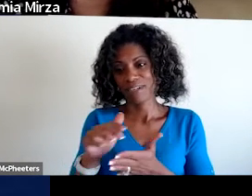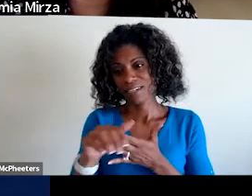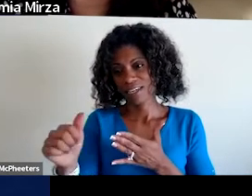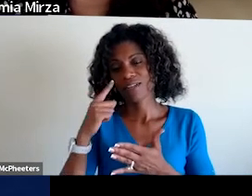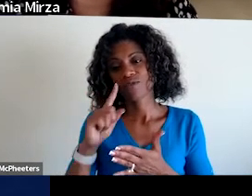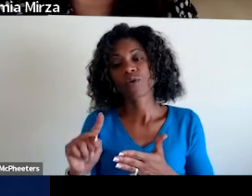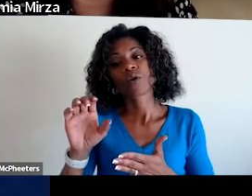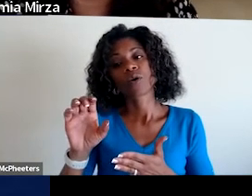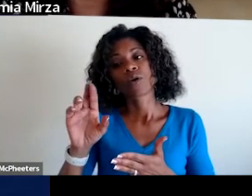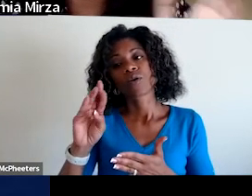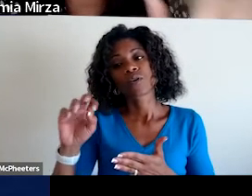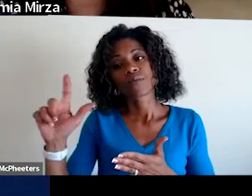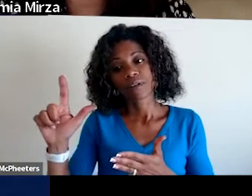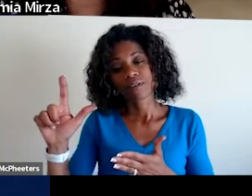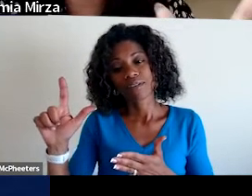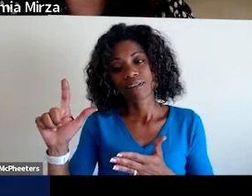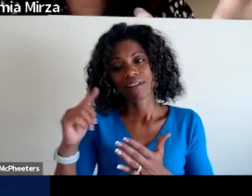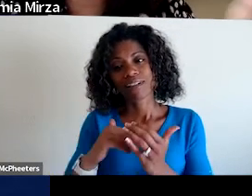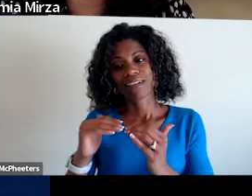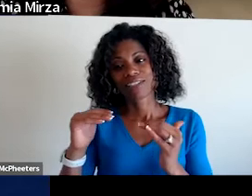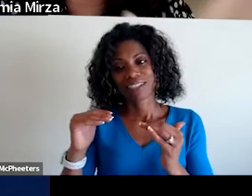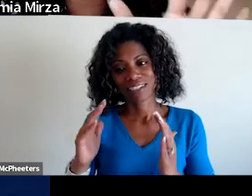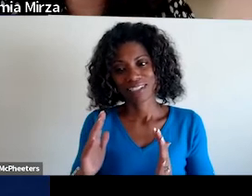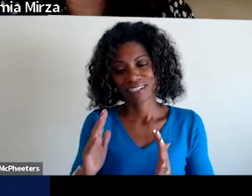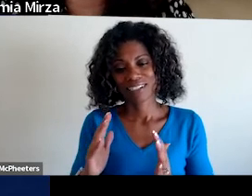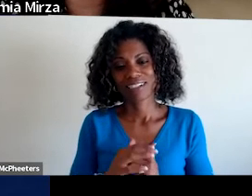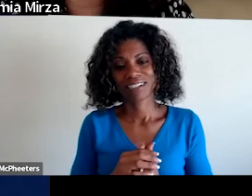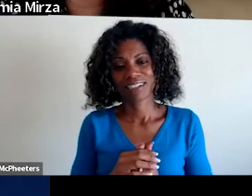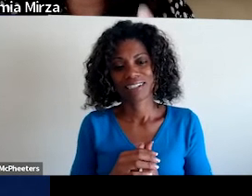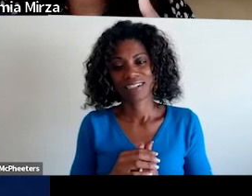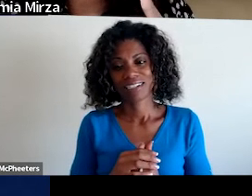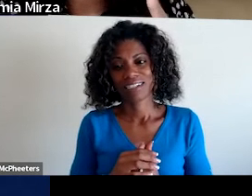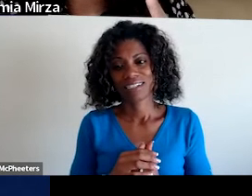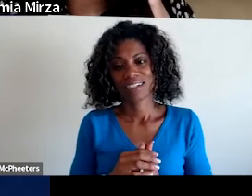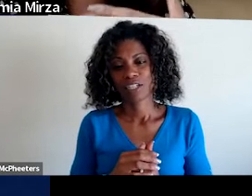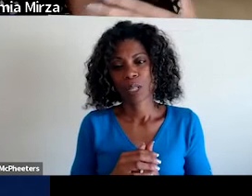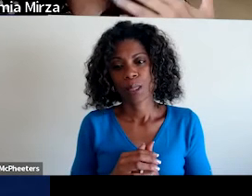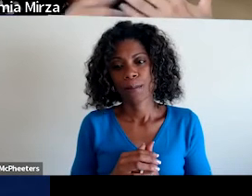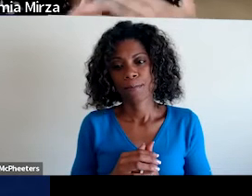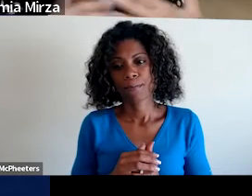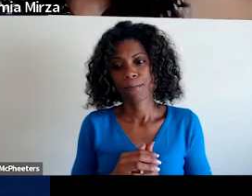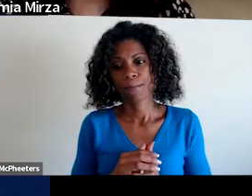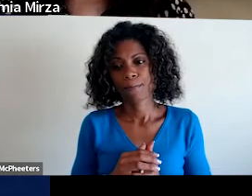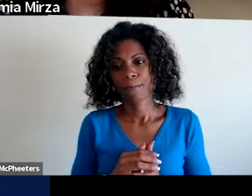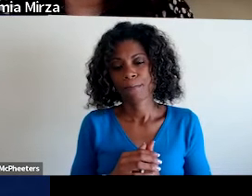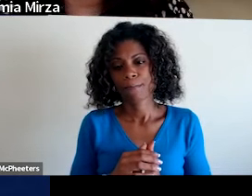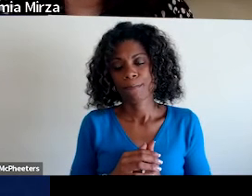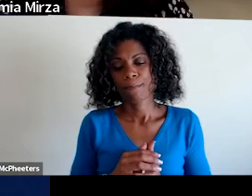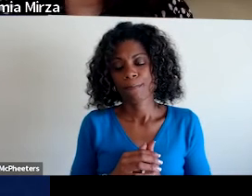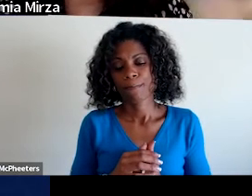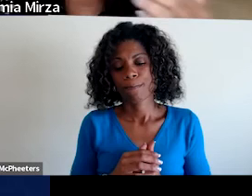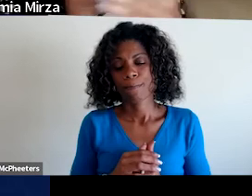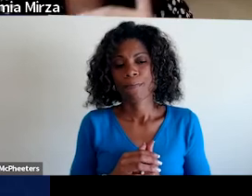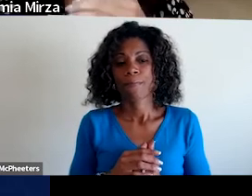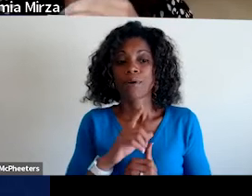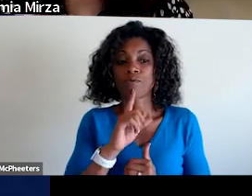criminal justice in particular, out of that 4.2 billion of donations. But what's even more fascinating